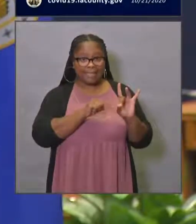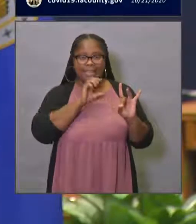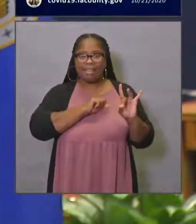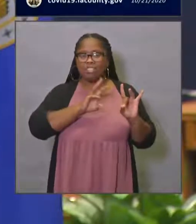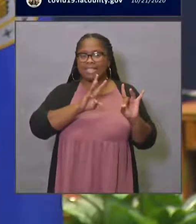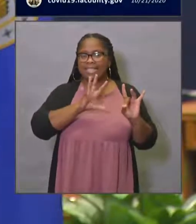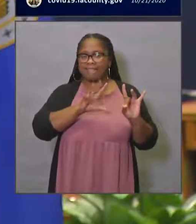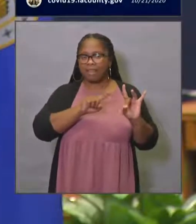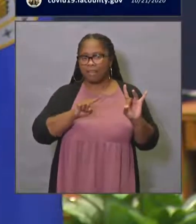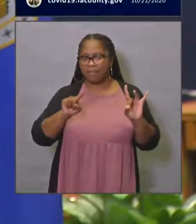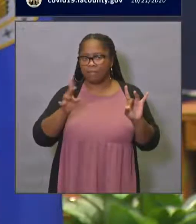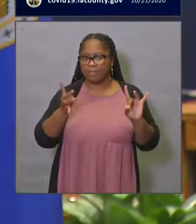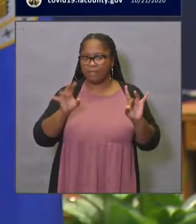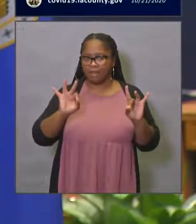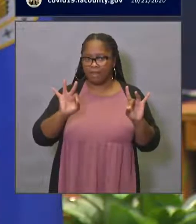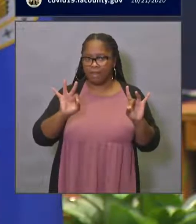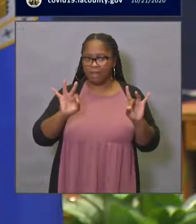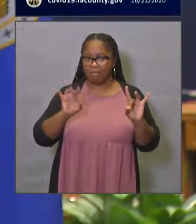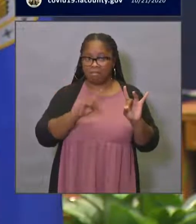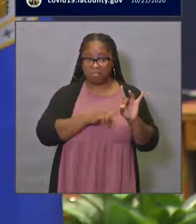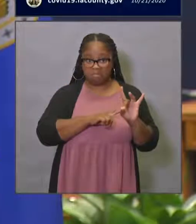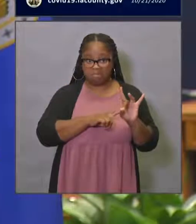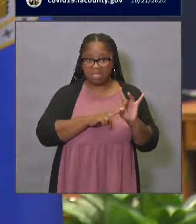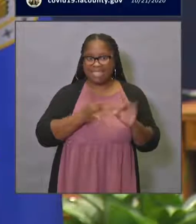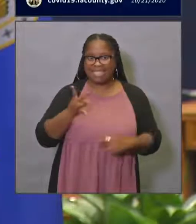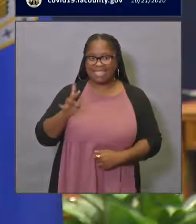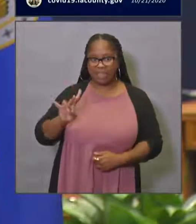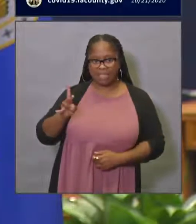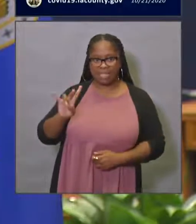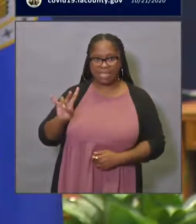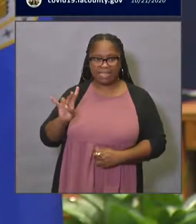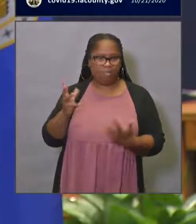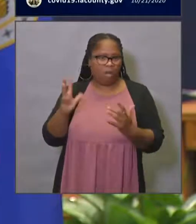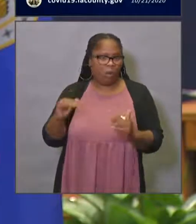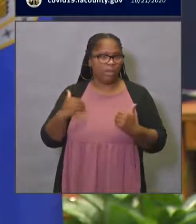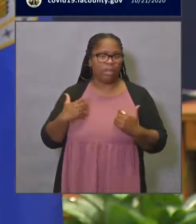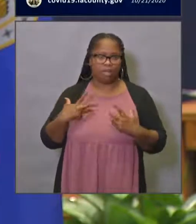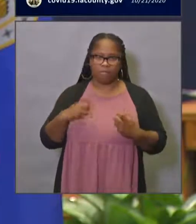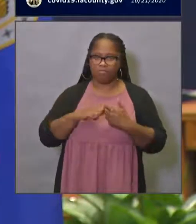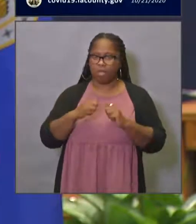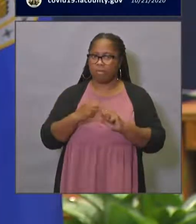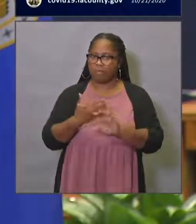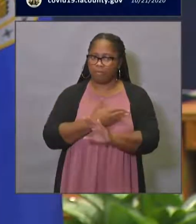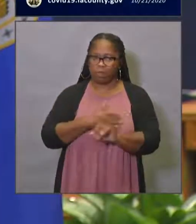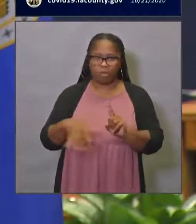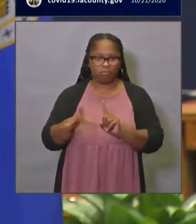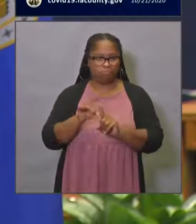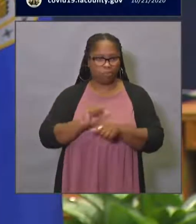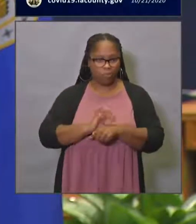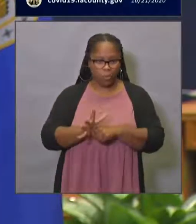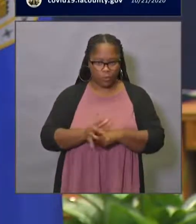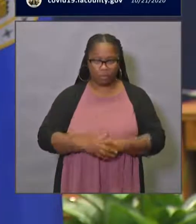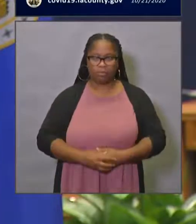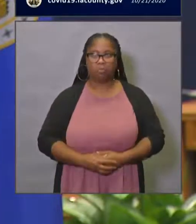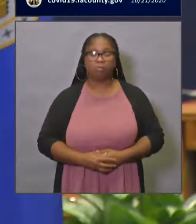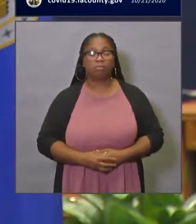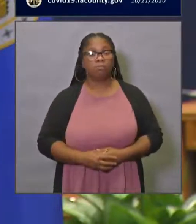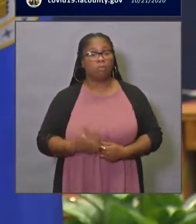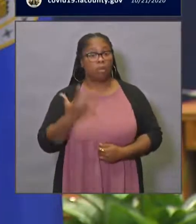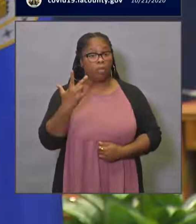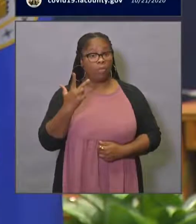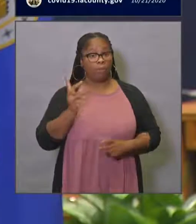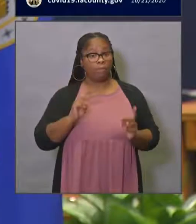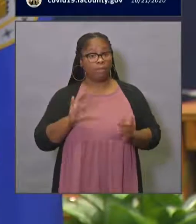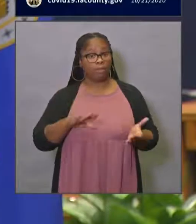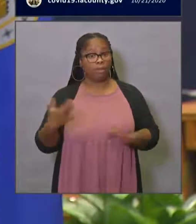65 and 79, and 16 people in this age group had underlying health conditions. 3 people who passed away